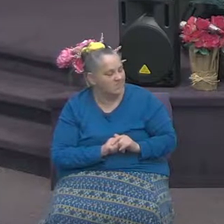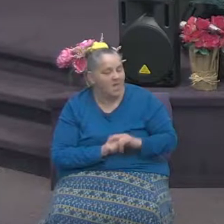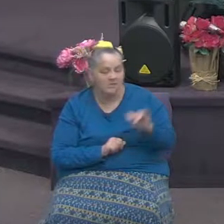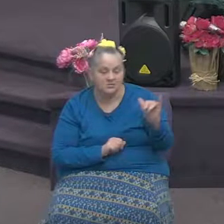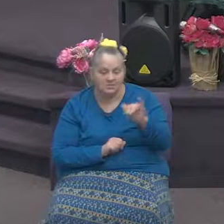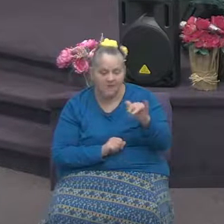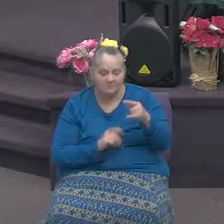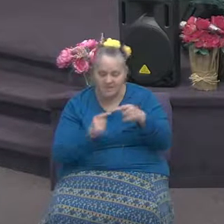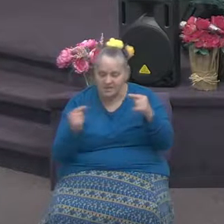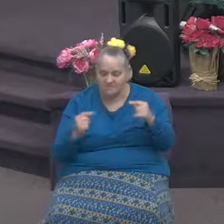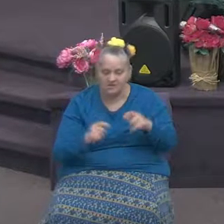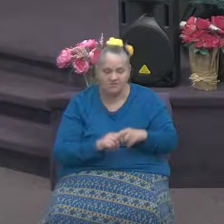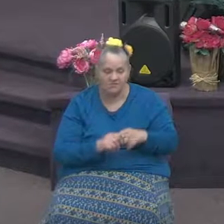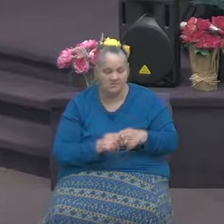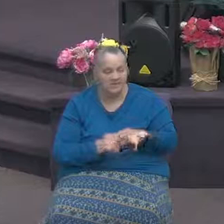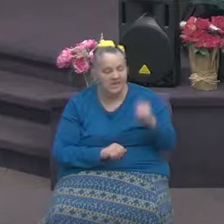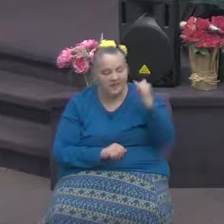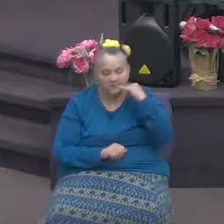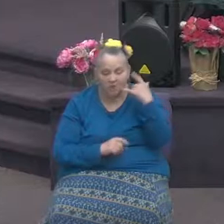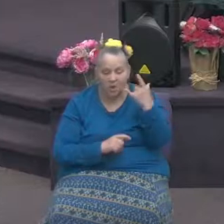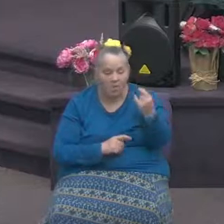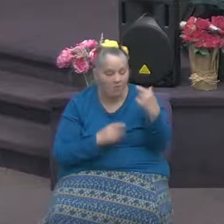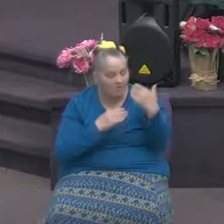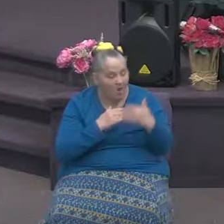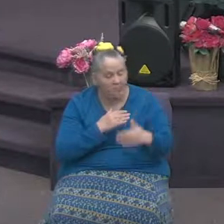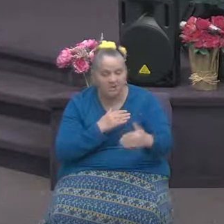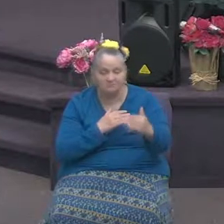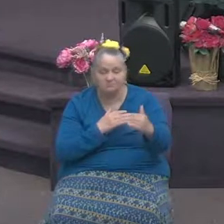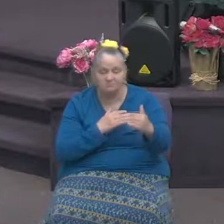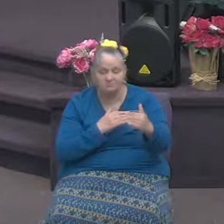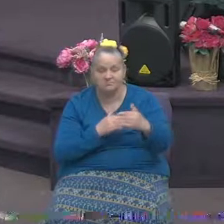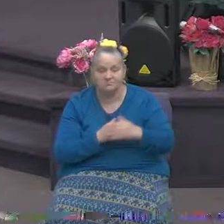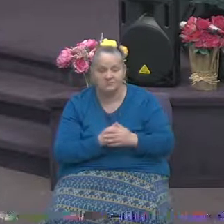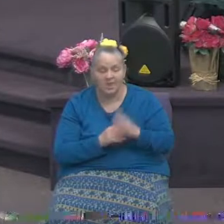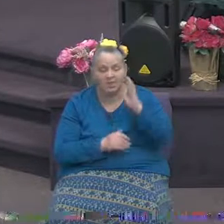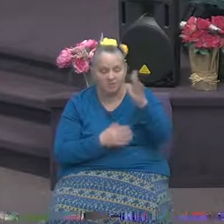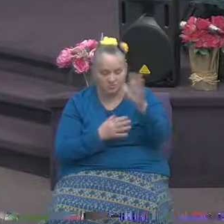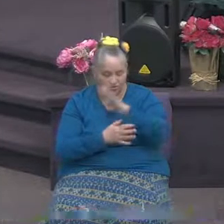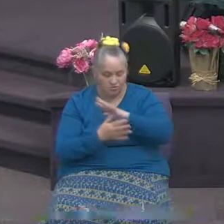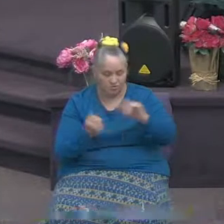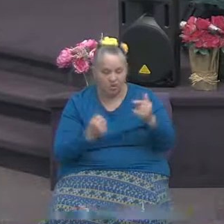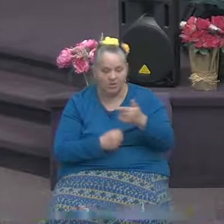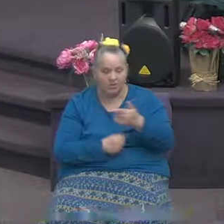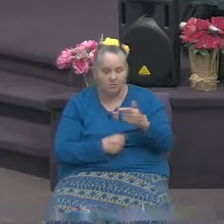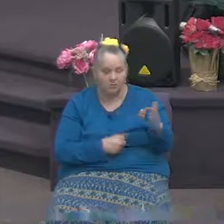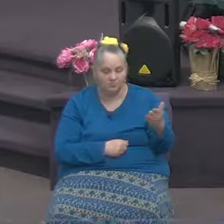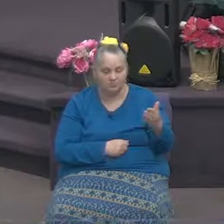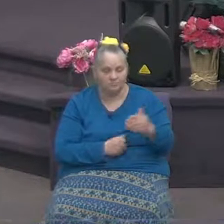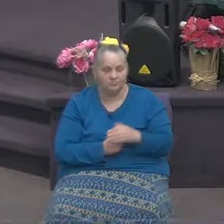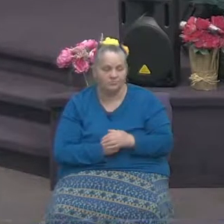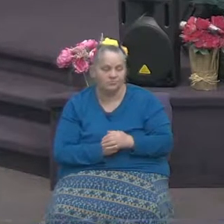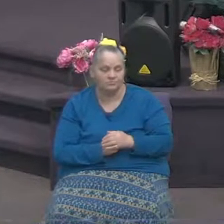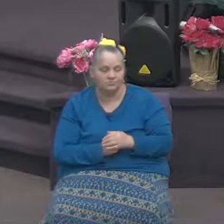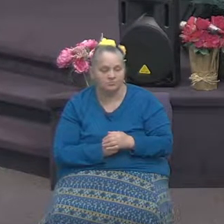same enemies, if you don't go forward, they will destroy you.